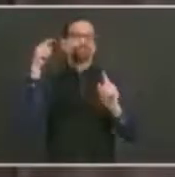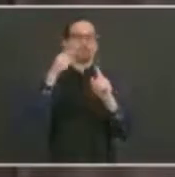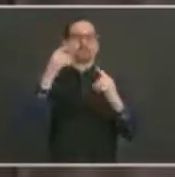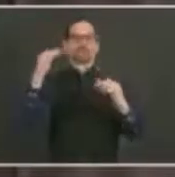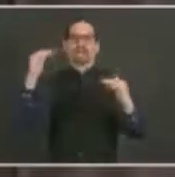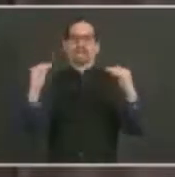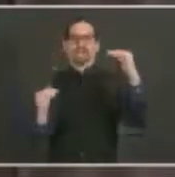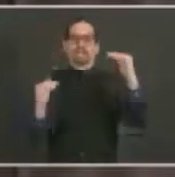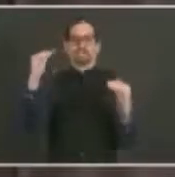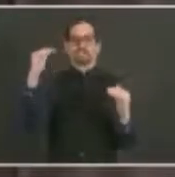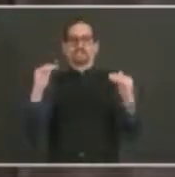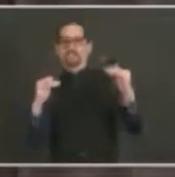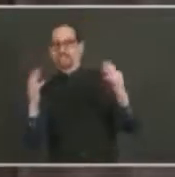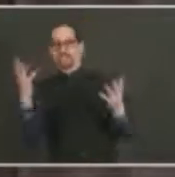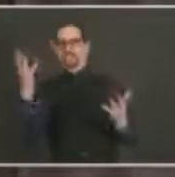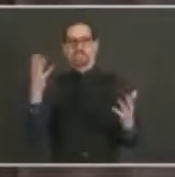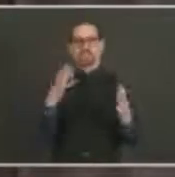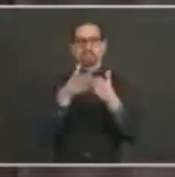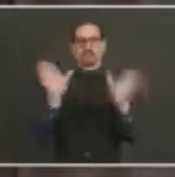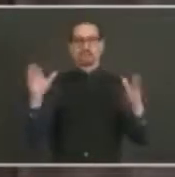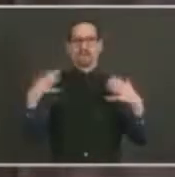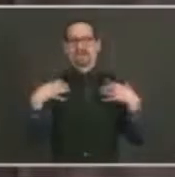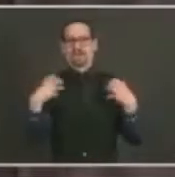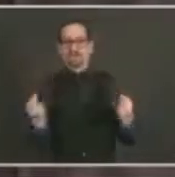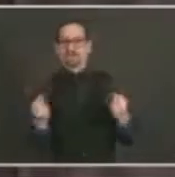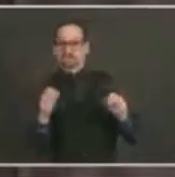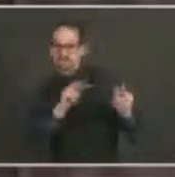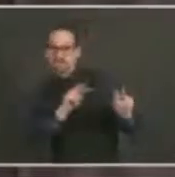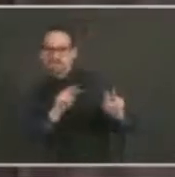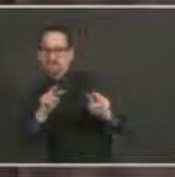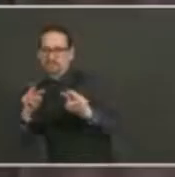health and healthcare, and it also includes our economic health.